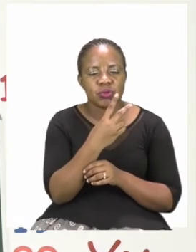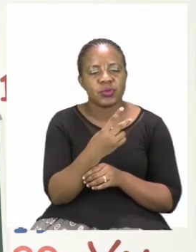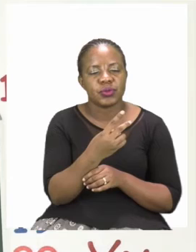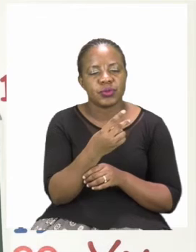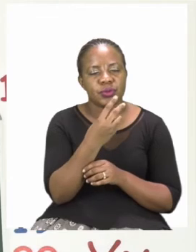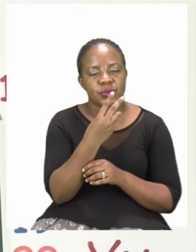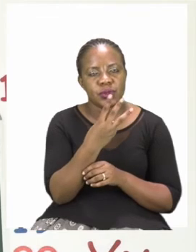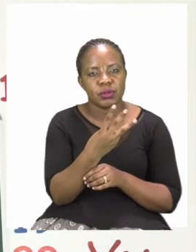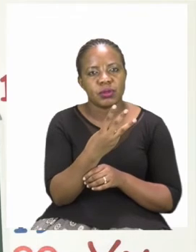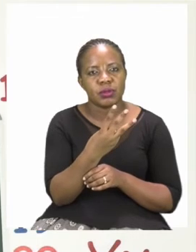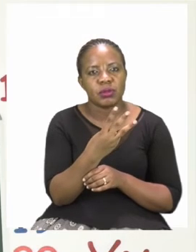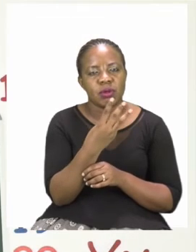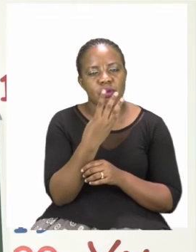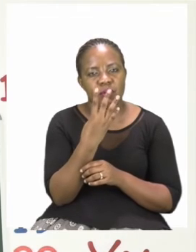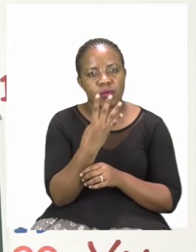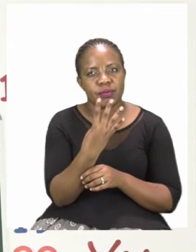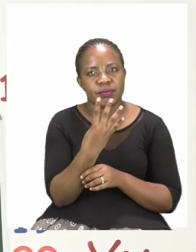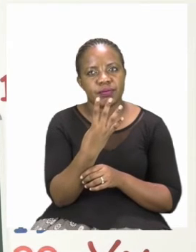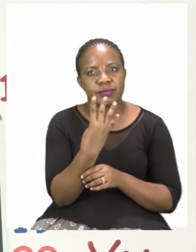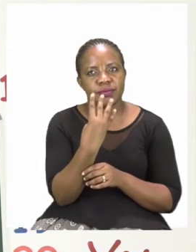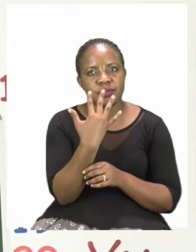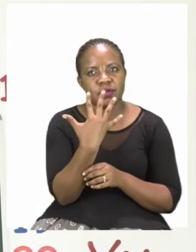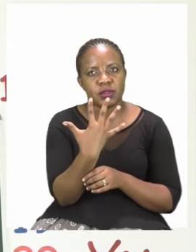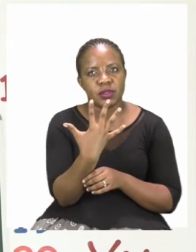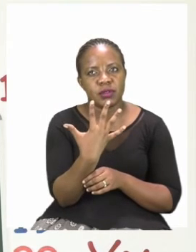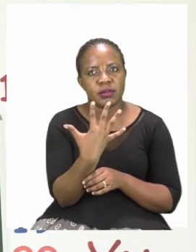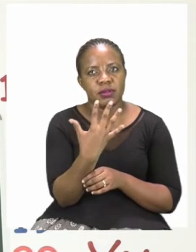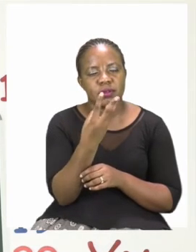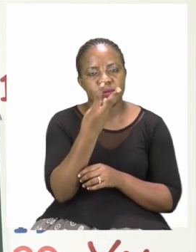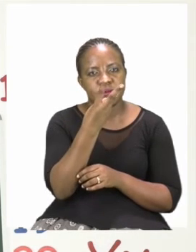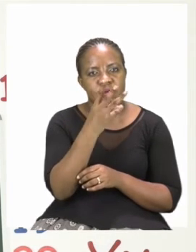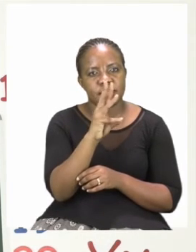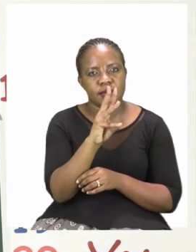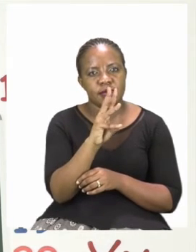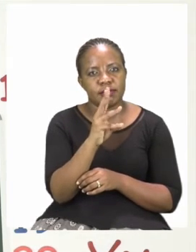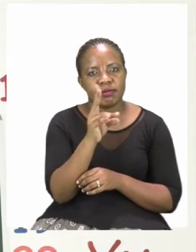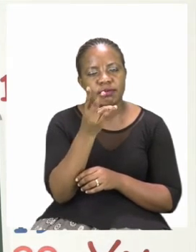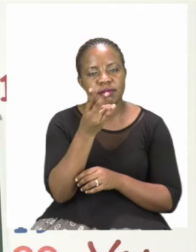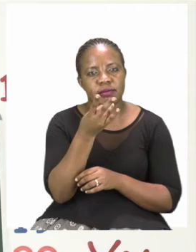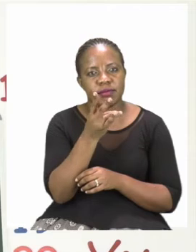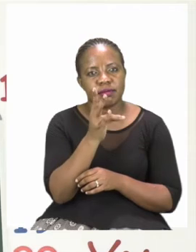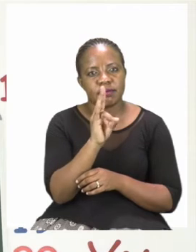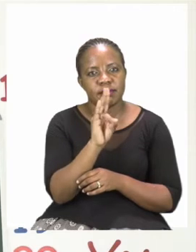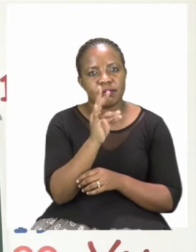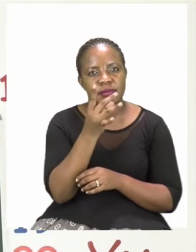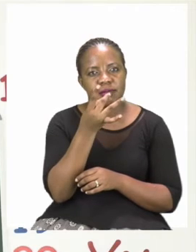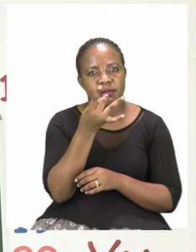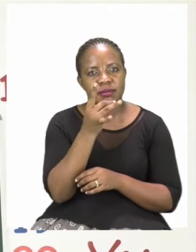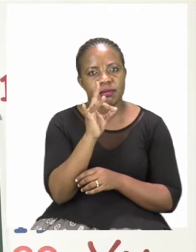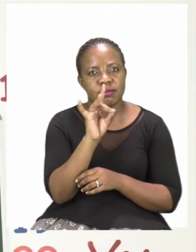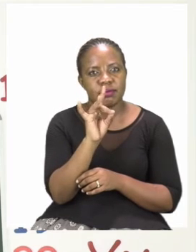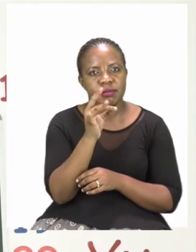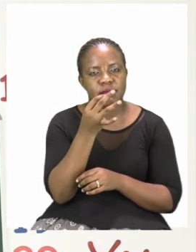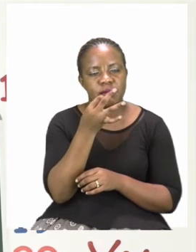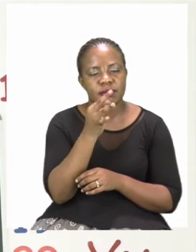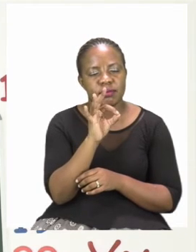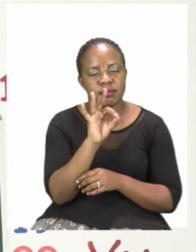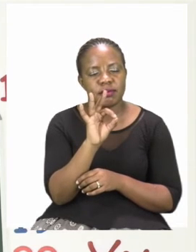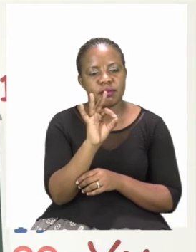For today's lesson, we will be talking about sequencing and the